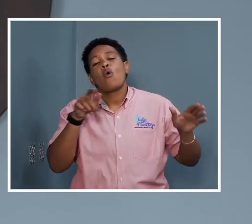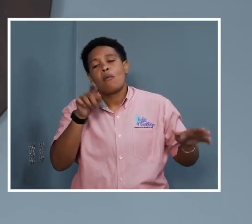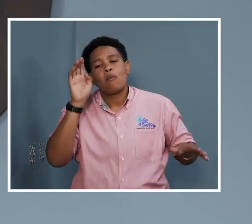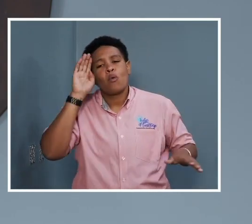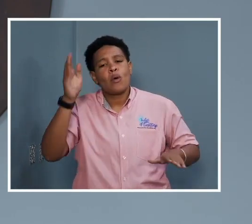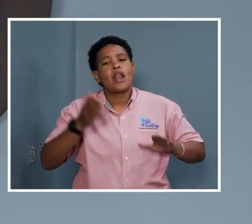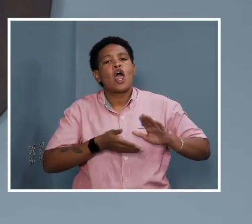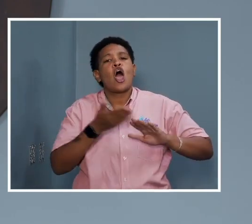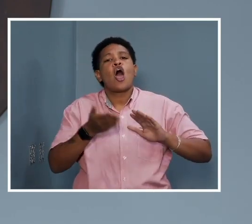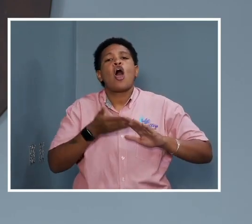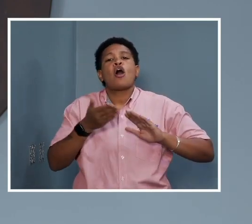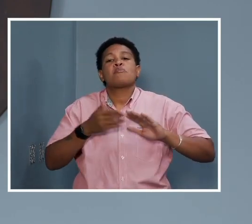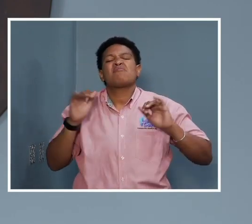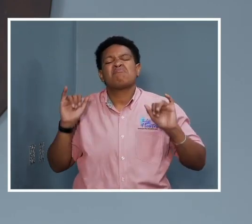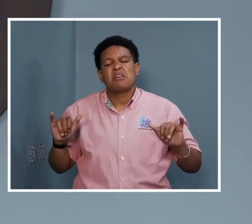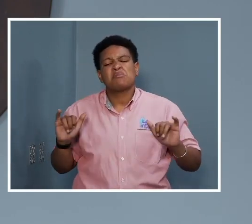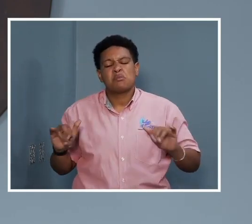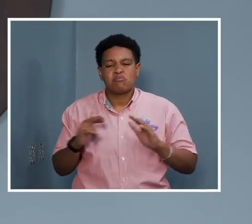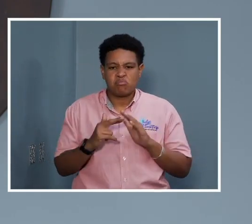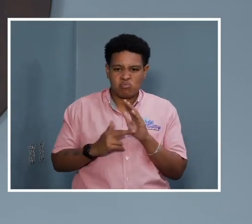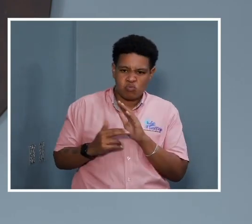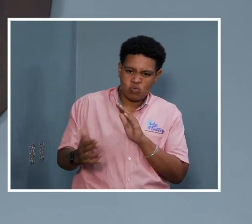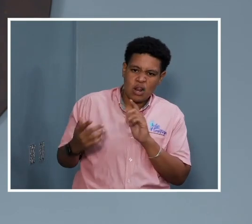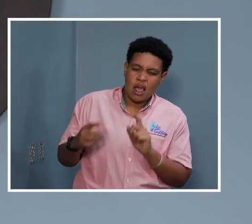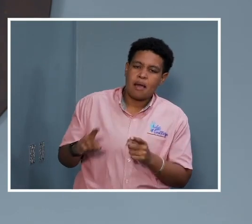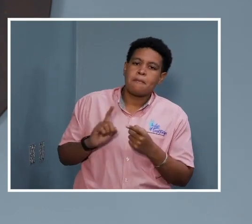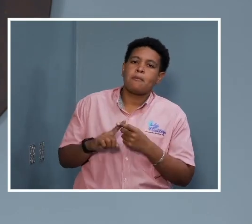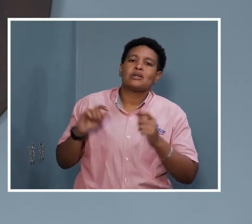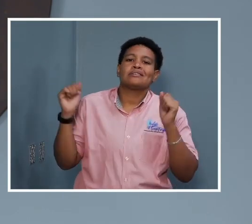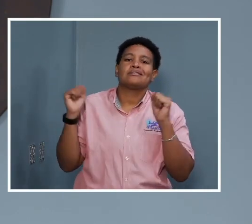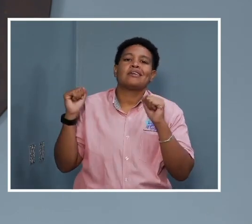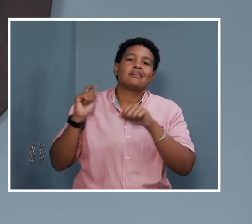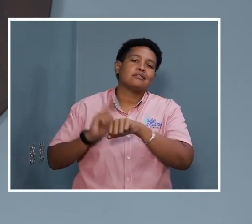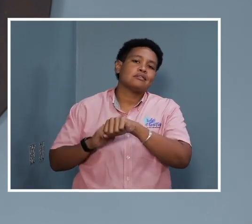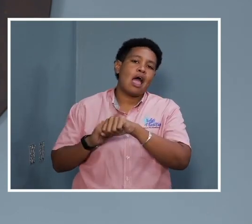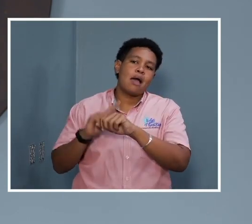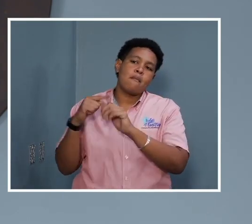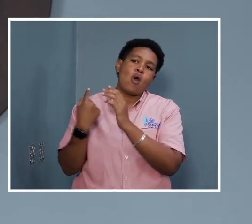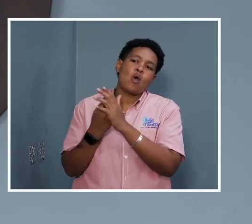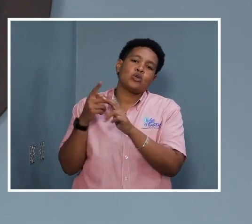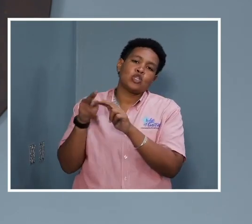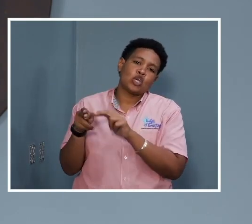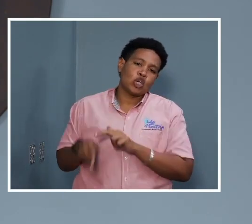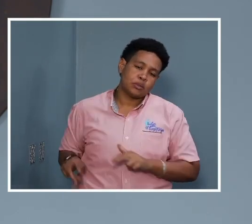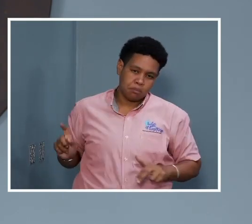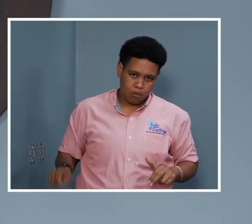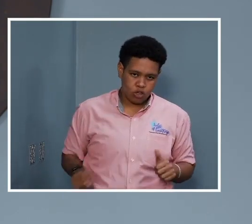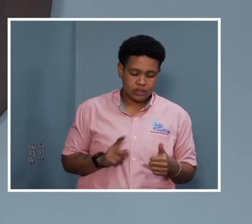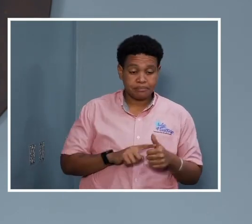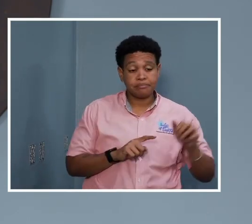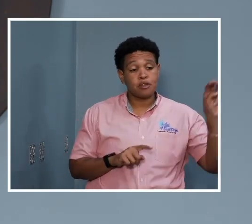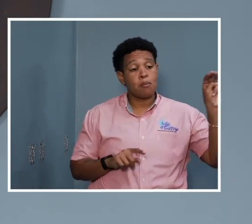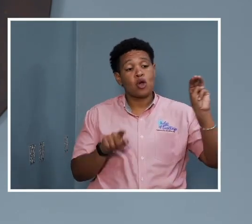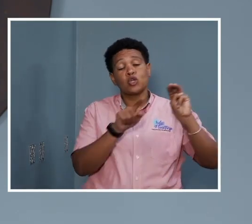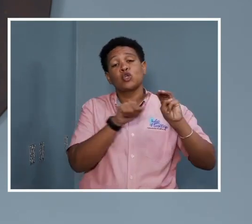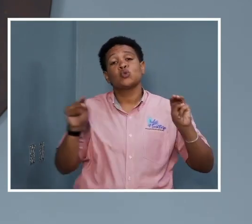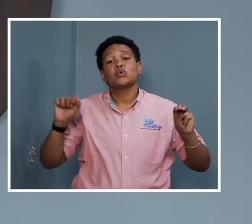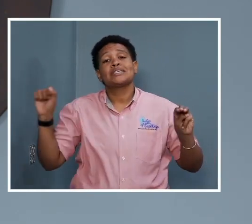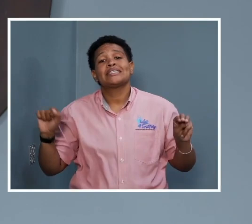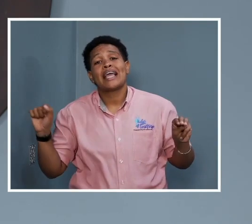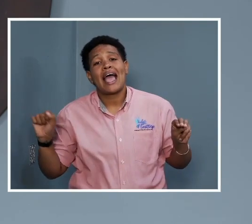will operate under the existing protocols and subject to tighter operating hours as follows. Mondays to